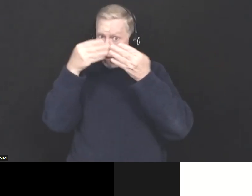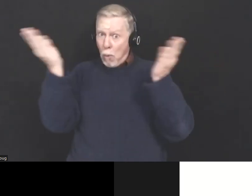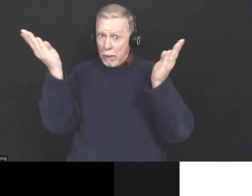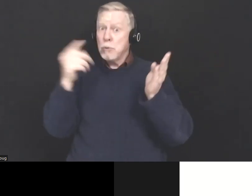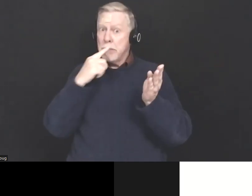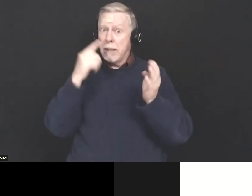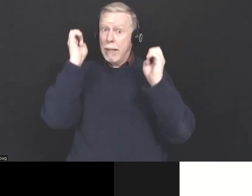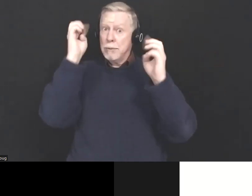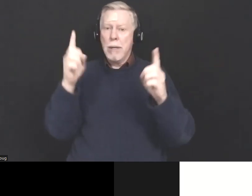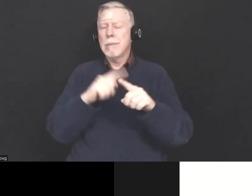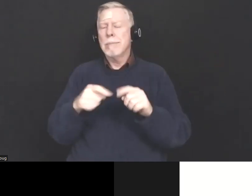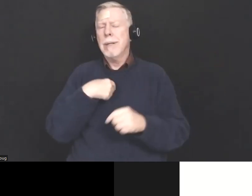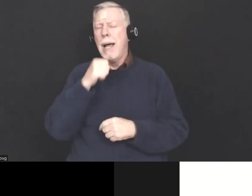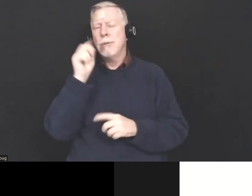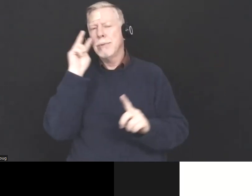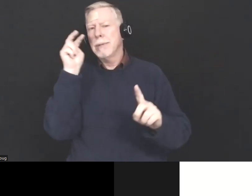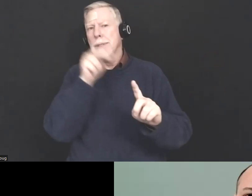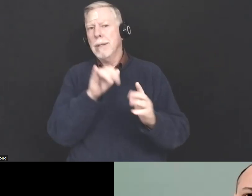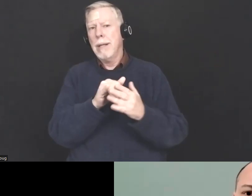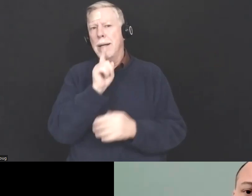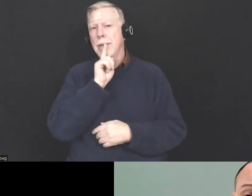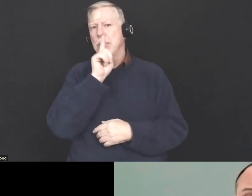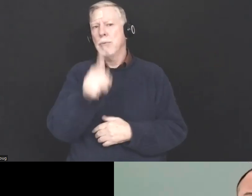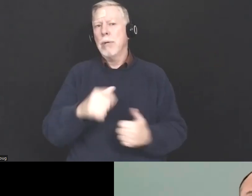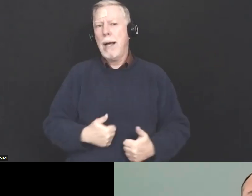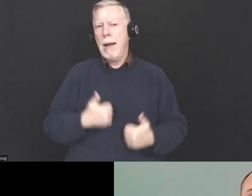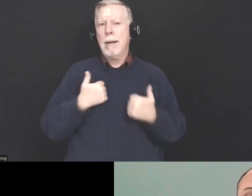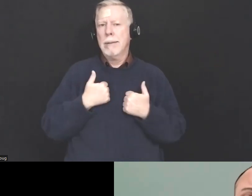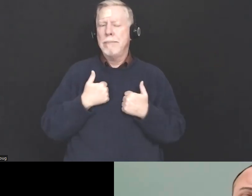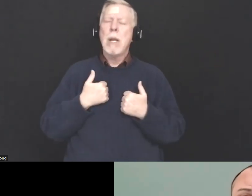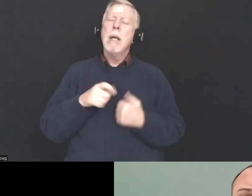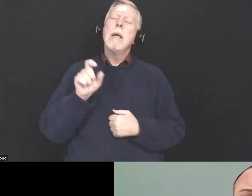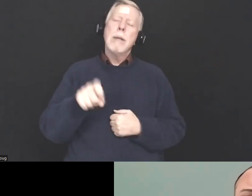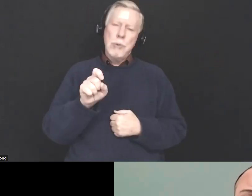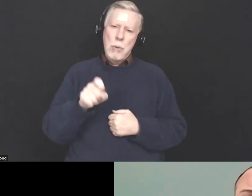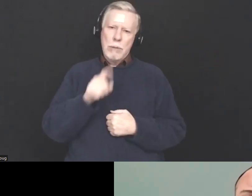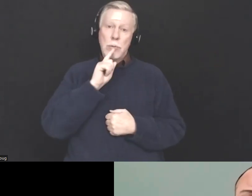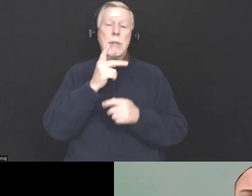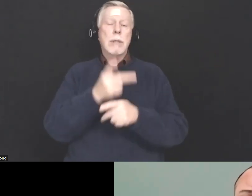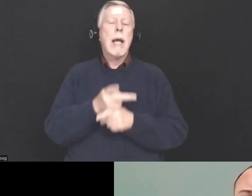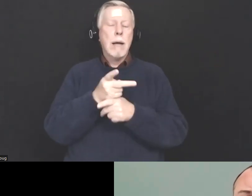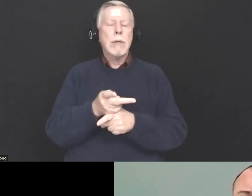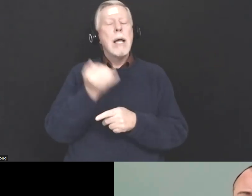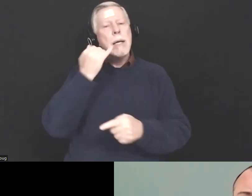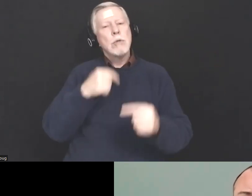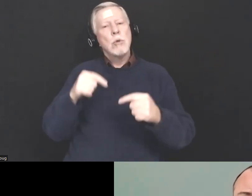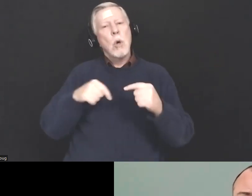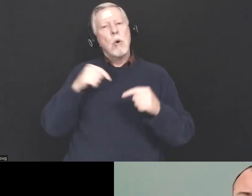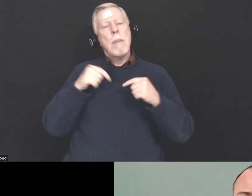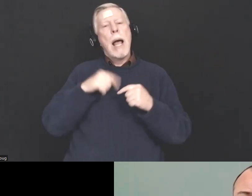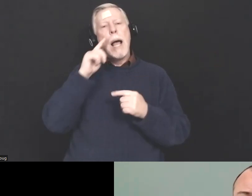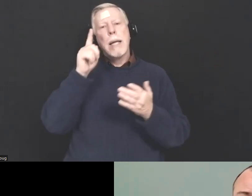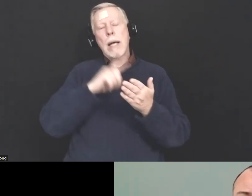I don't see that as being the reality. So you got to very carefully. If you go back and look at the Stanford